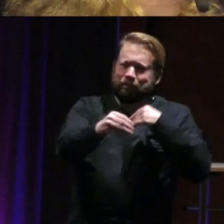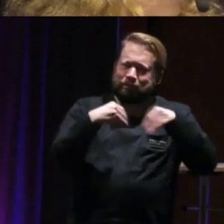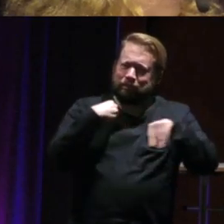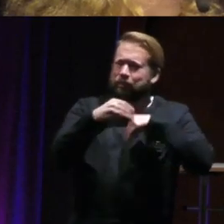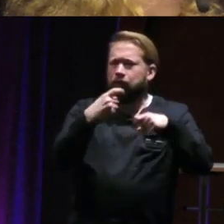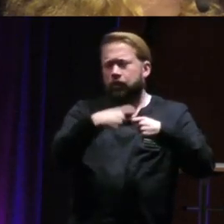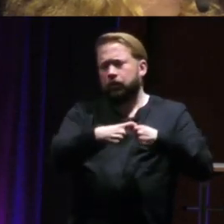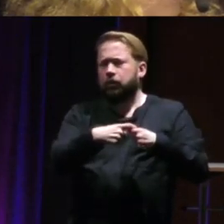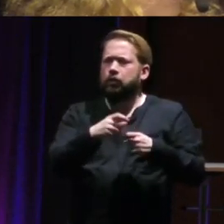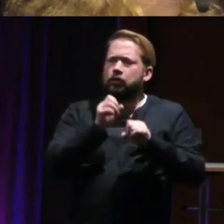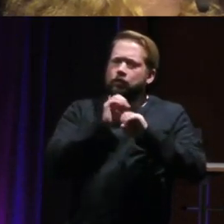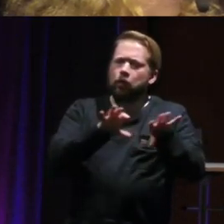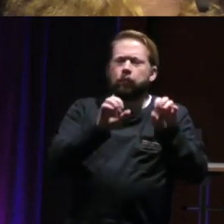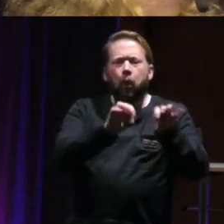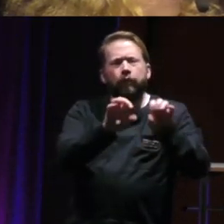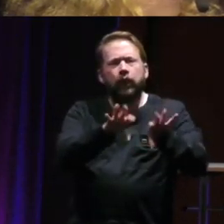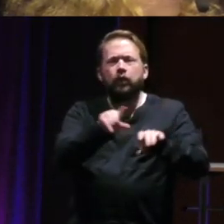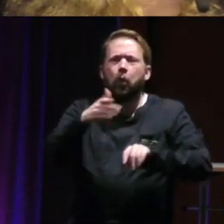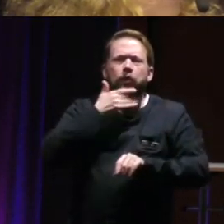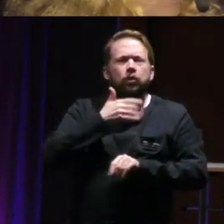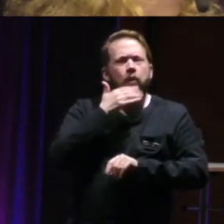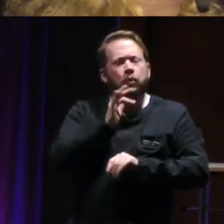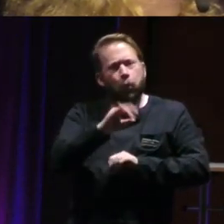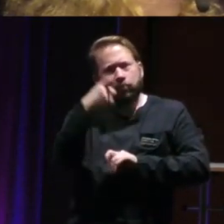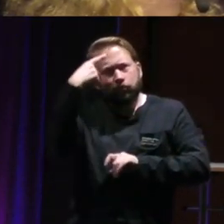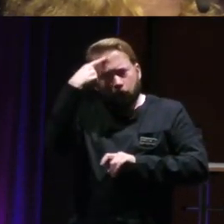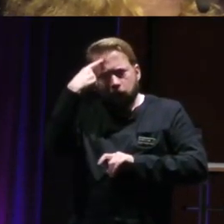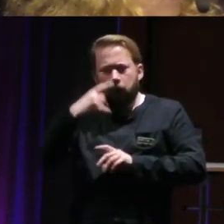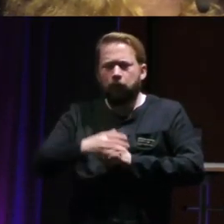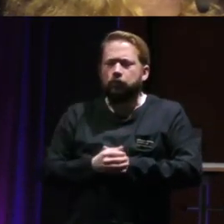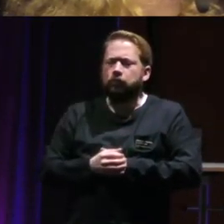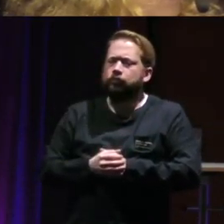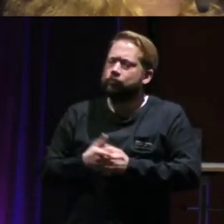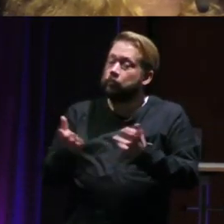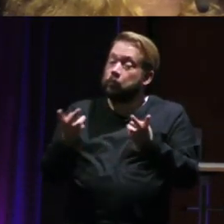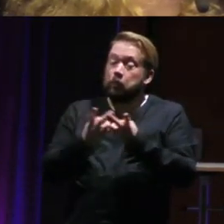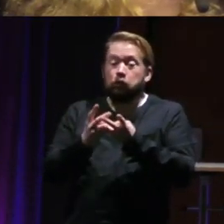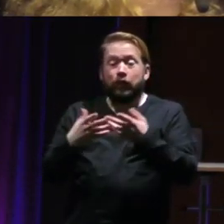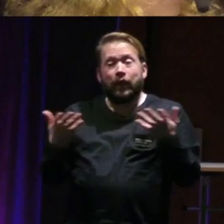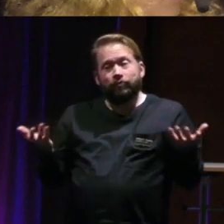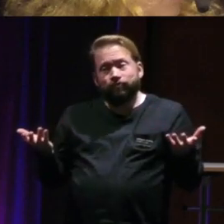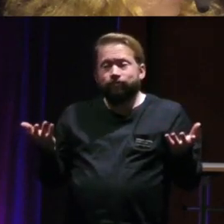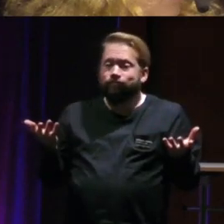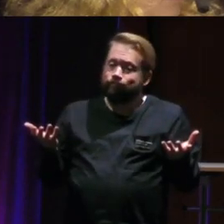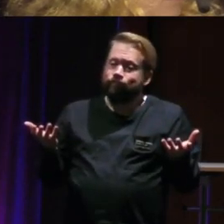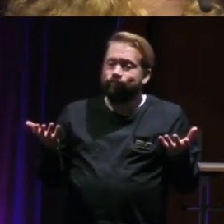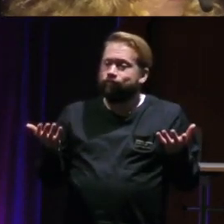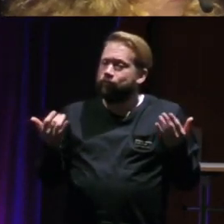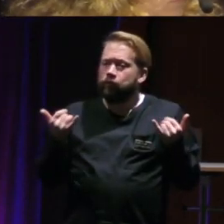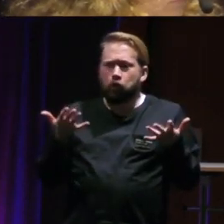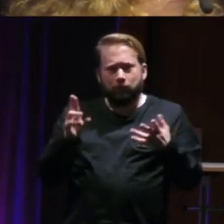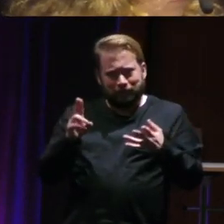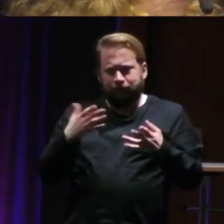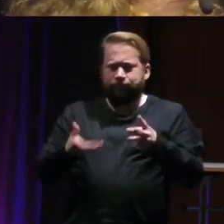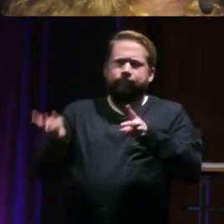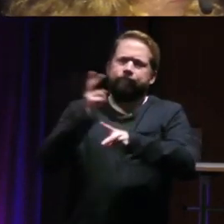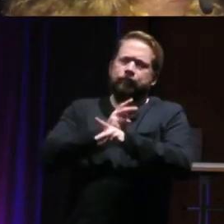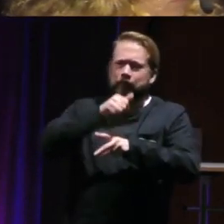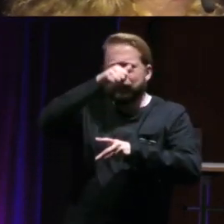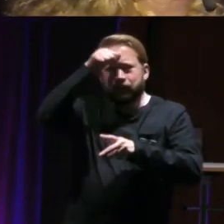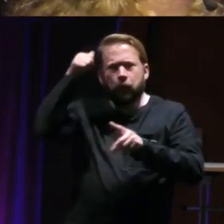fake news and all that stuff right now, which makes it harder to resist for